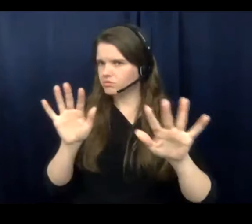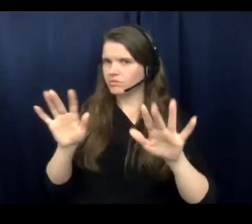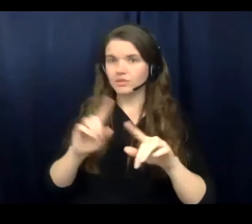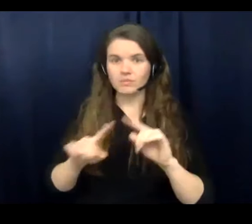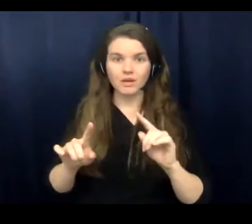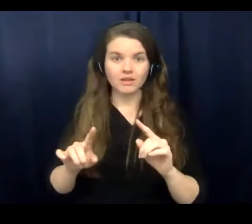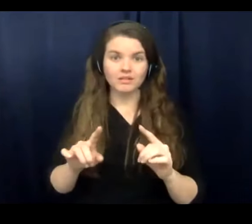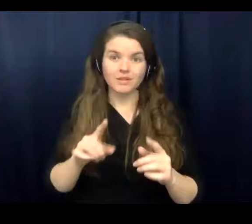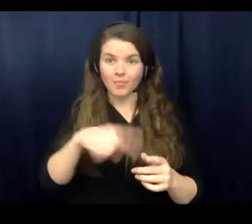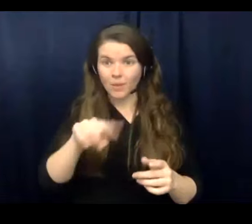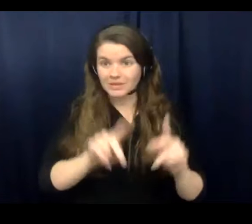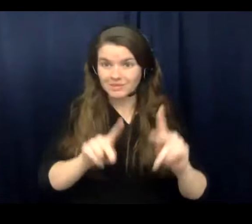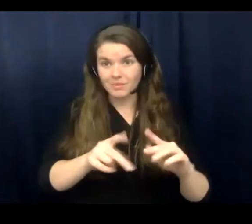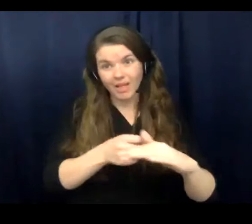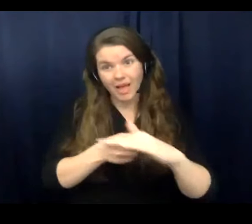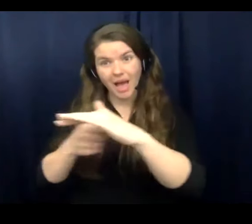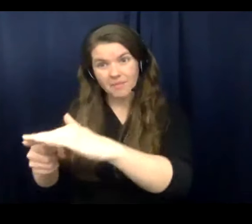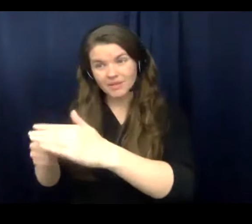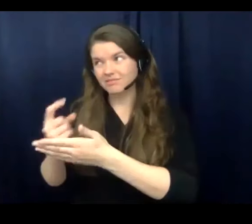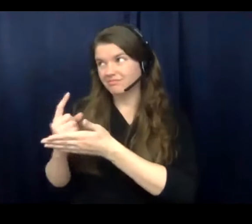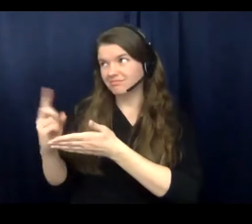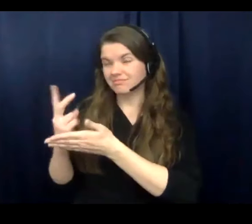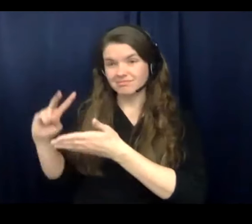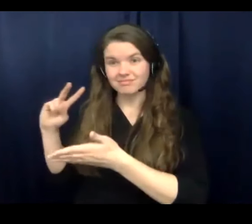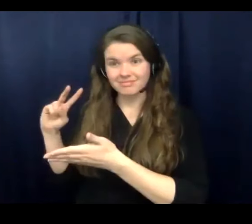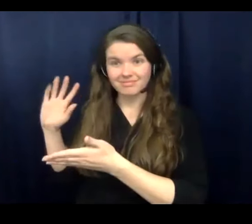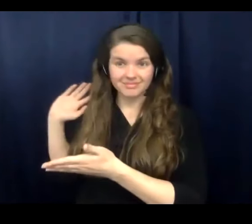were probably admitted about a week or two ago, and that's why we kind of